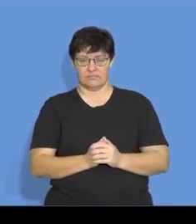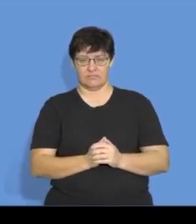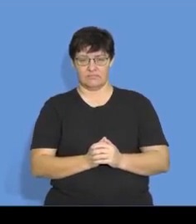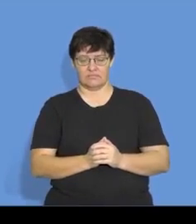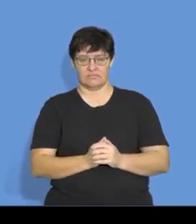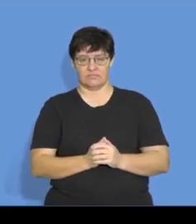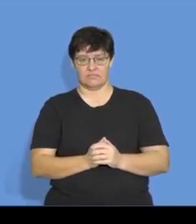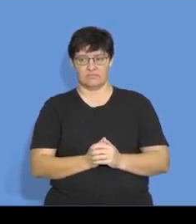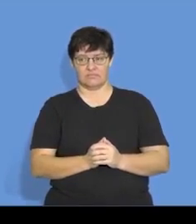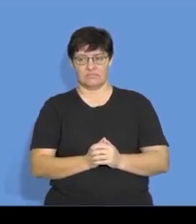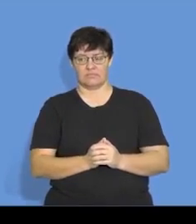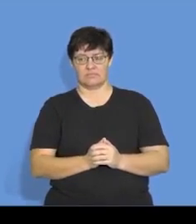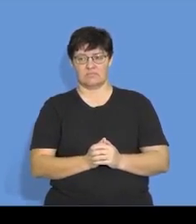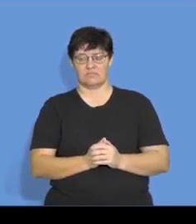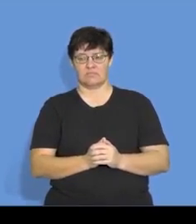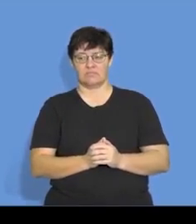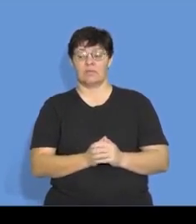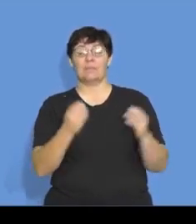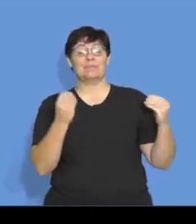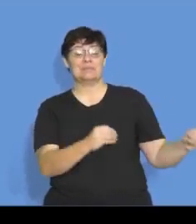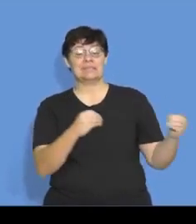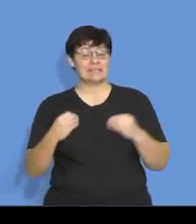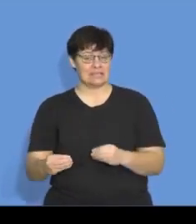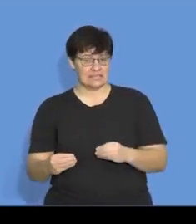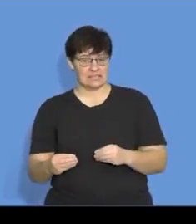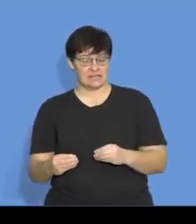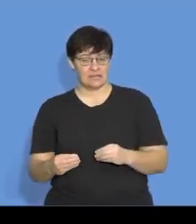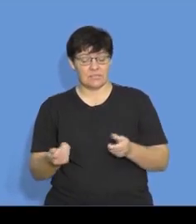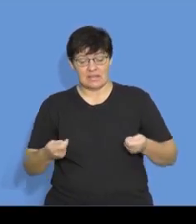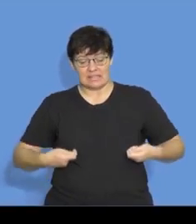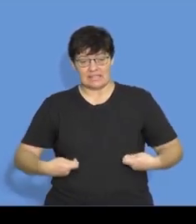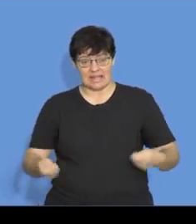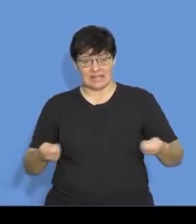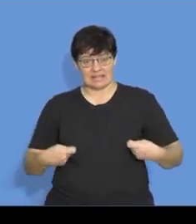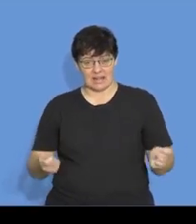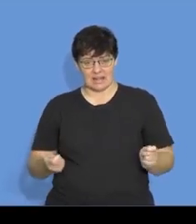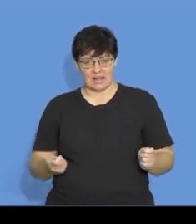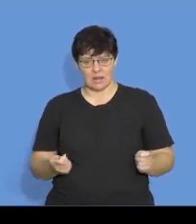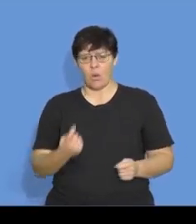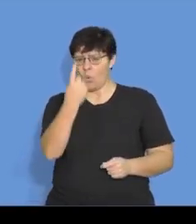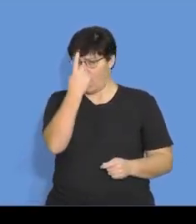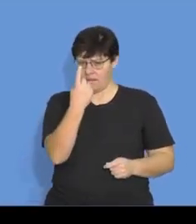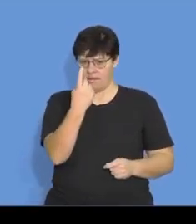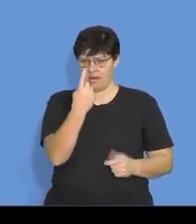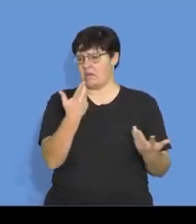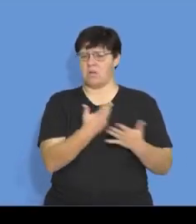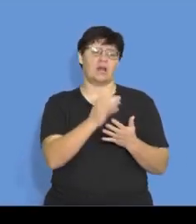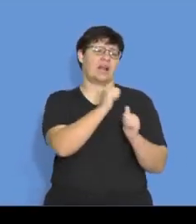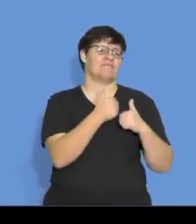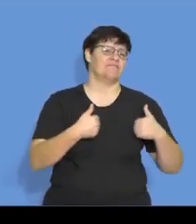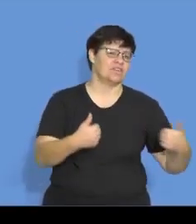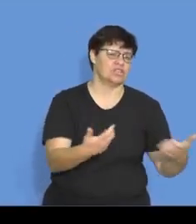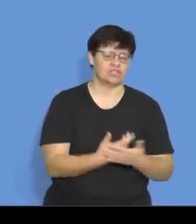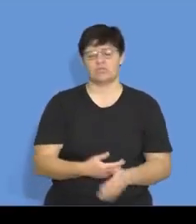2, undertakings or businesses that are selling one type of commodity like